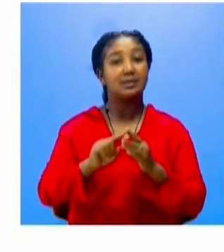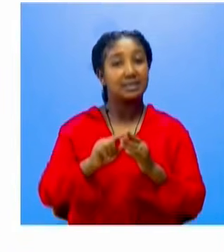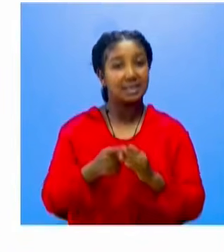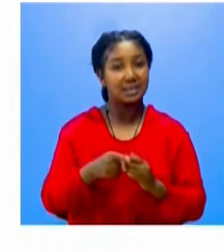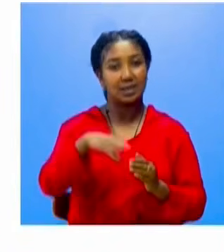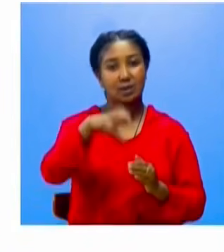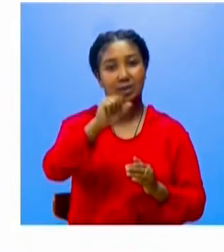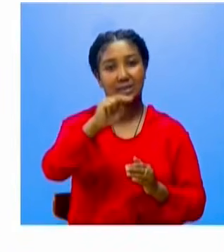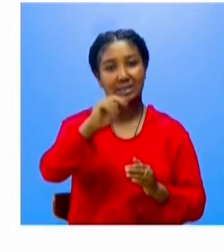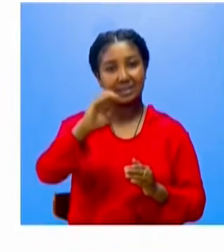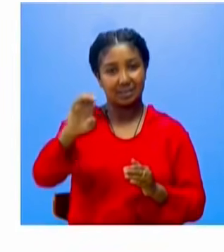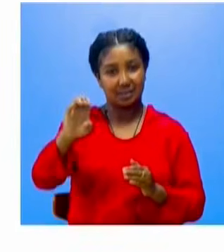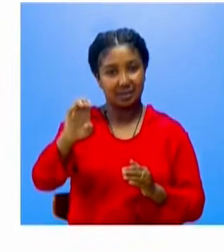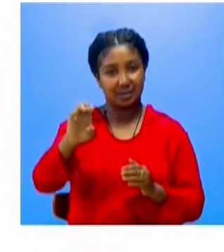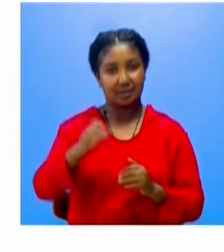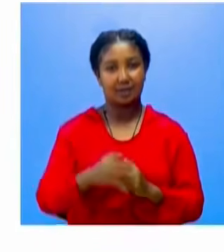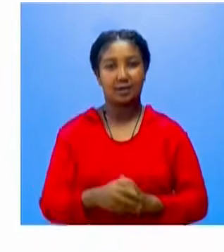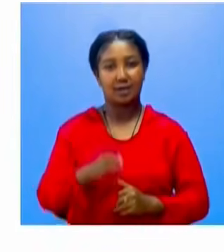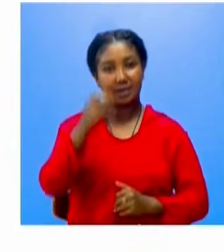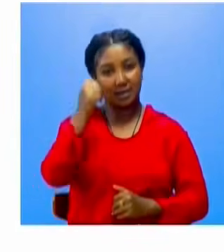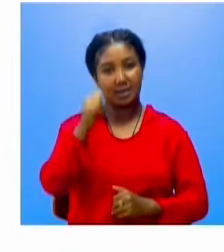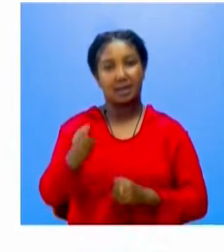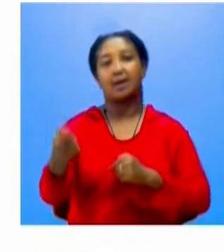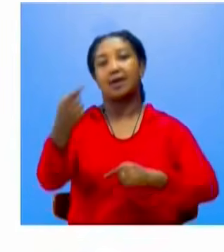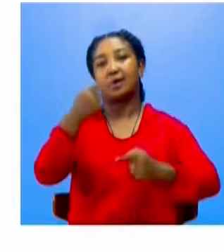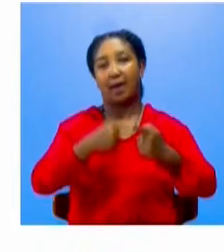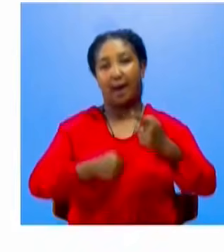since he came